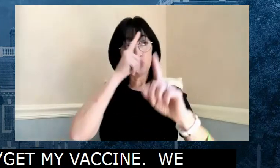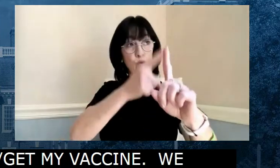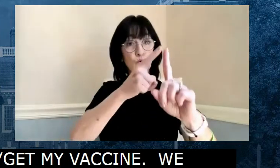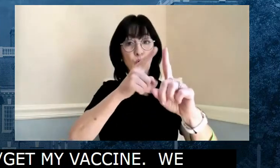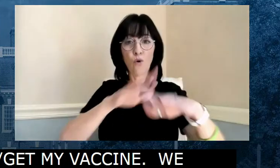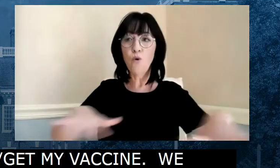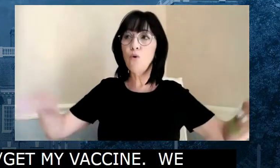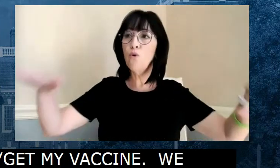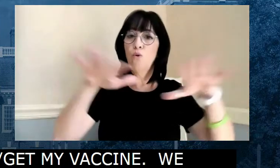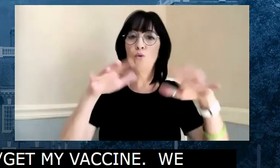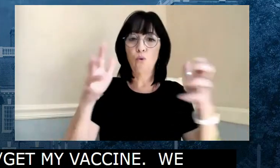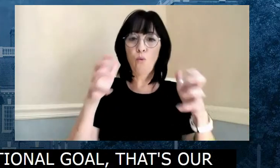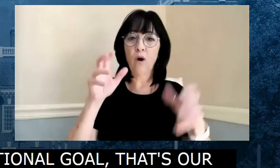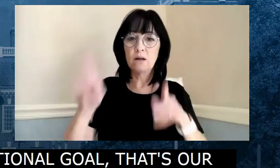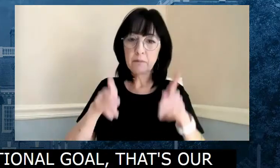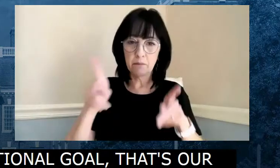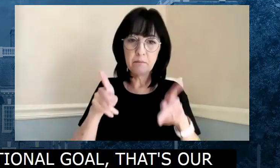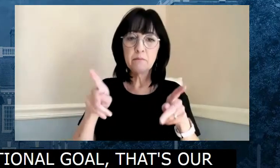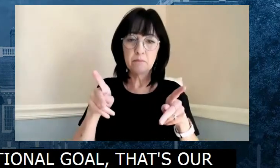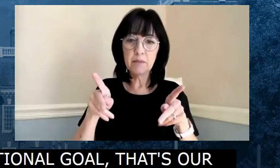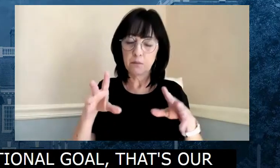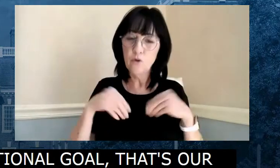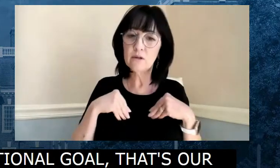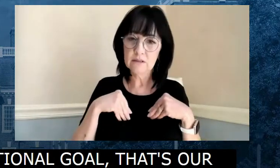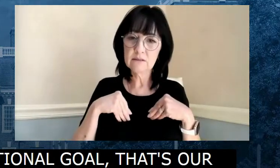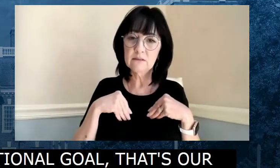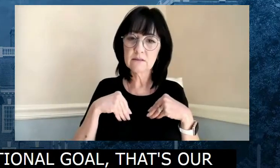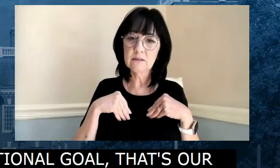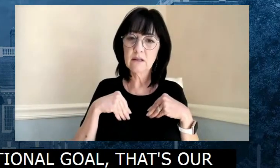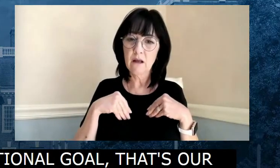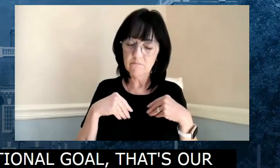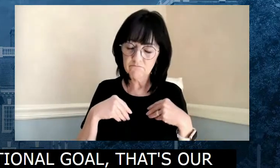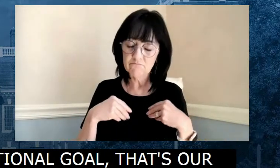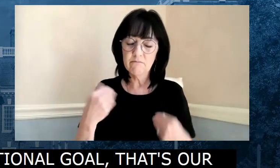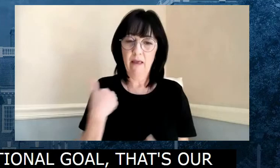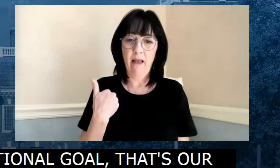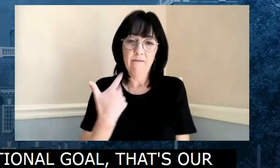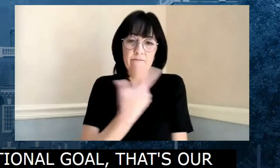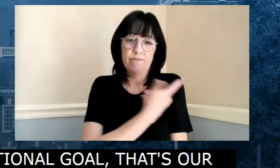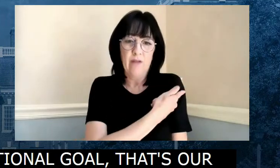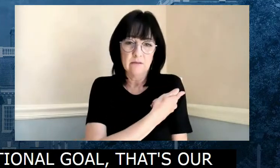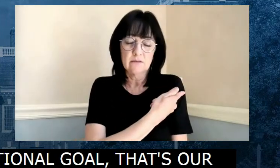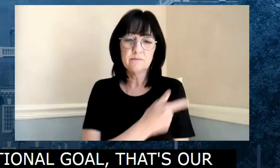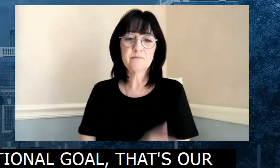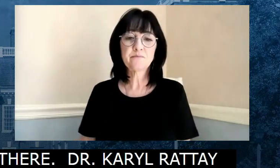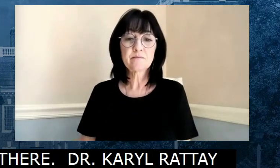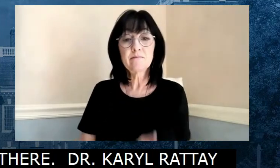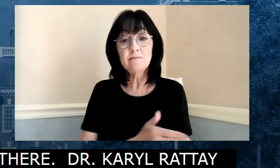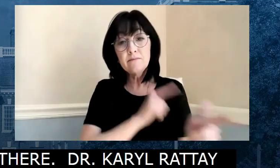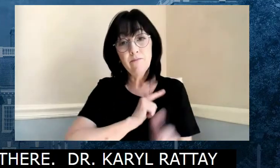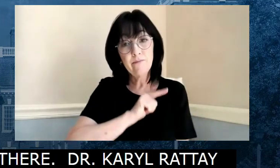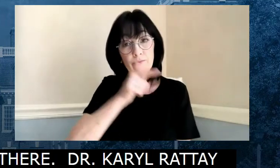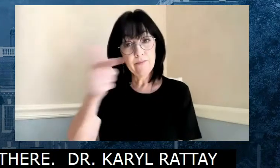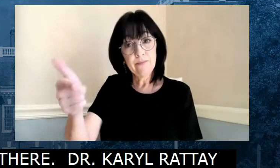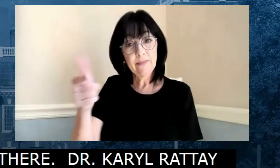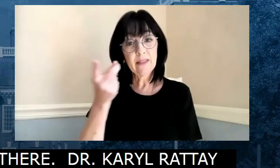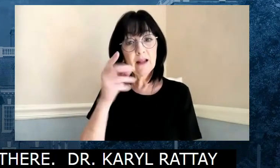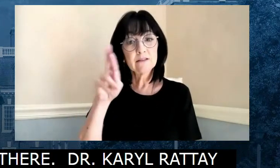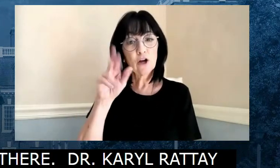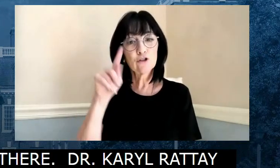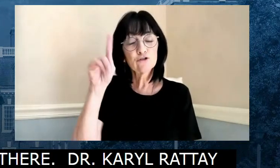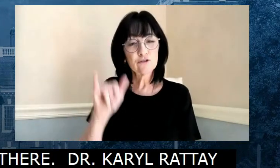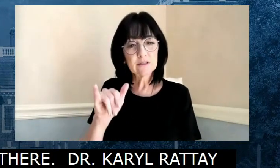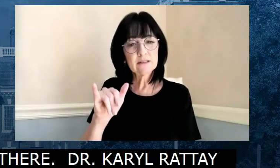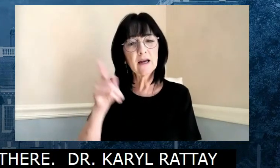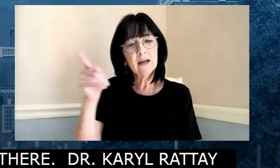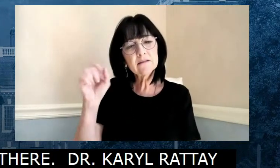there. Dr. Calrate, why don't you get into some of the specifics there and talk about where we are, some good news,